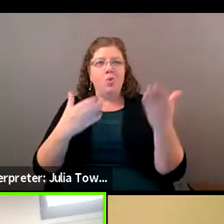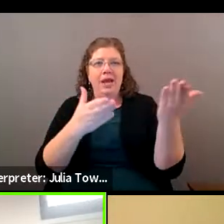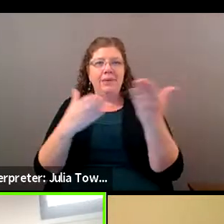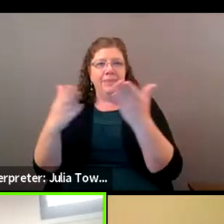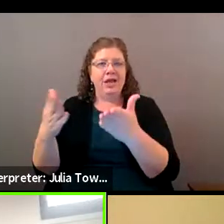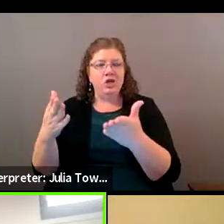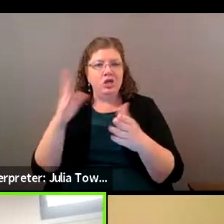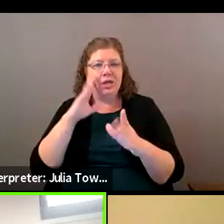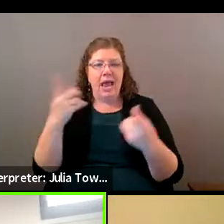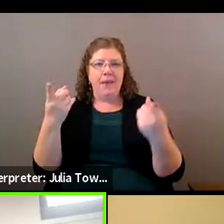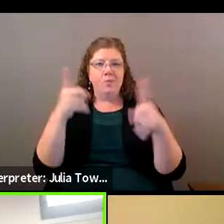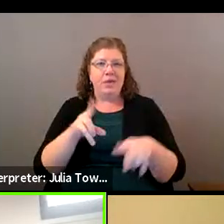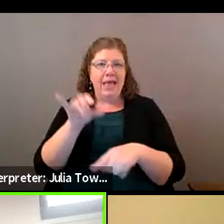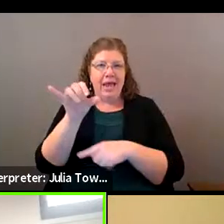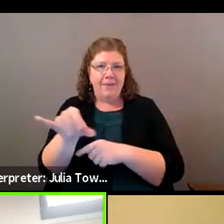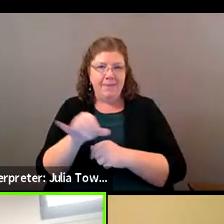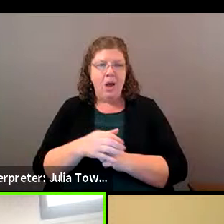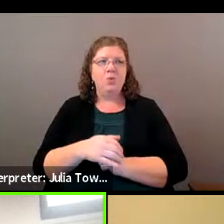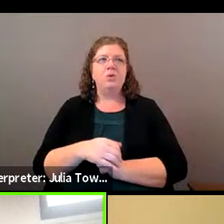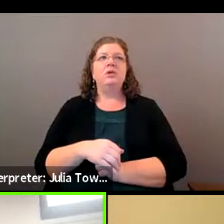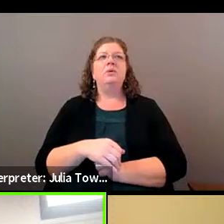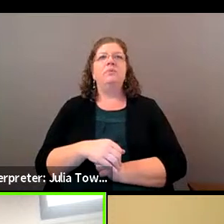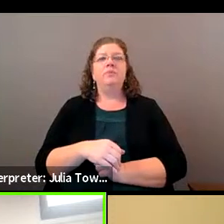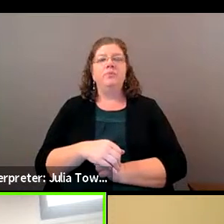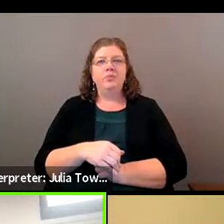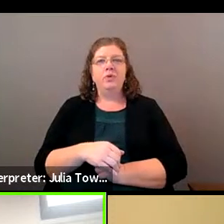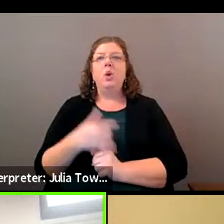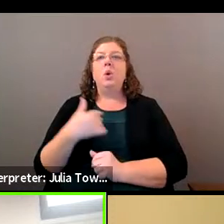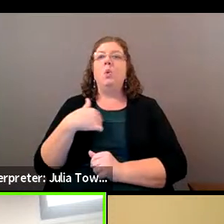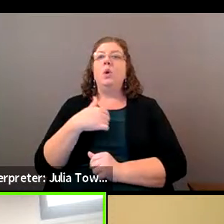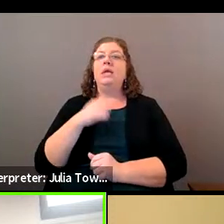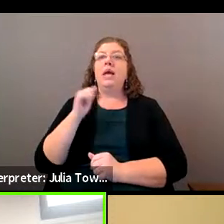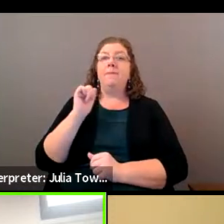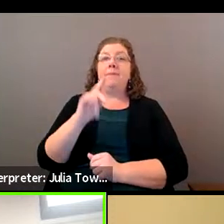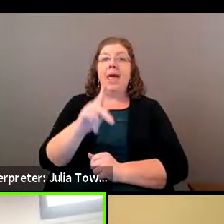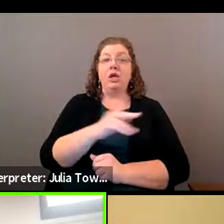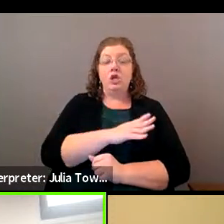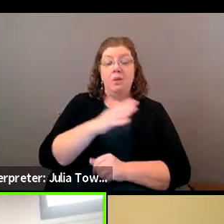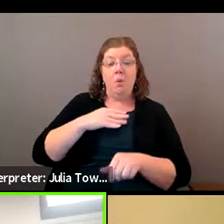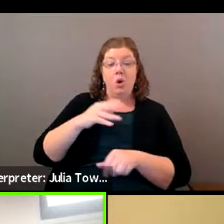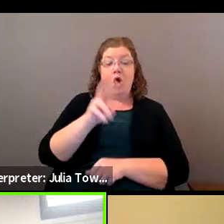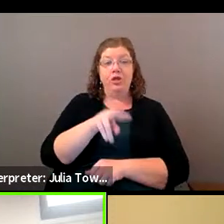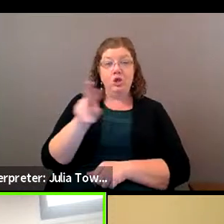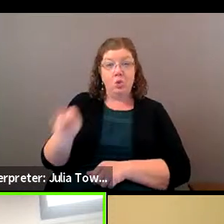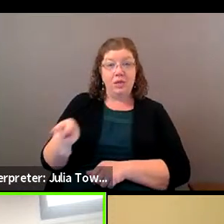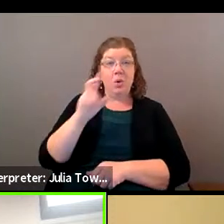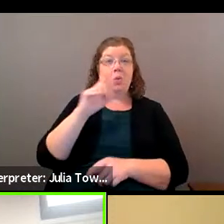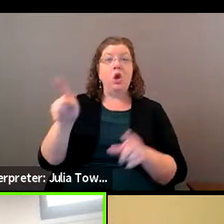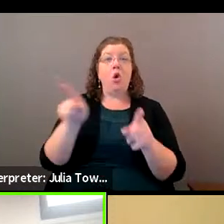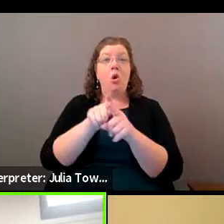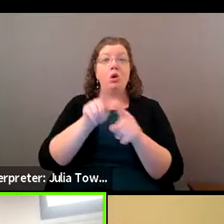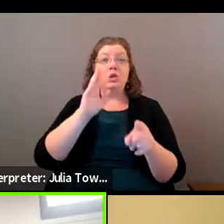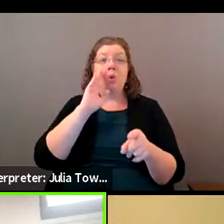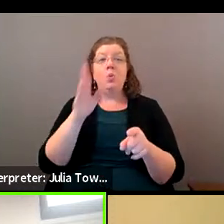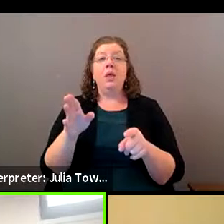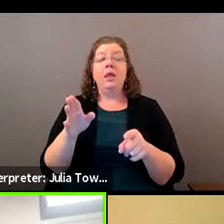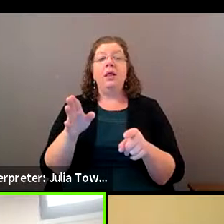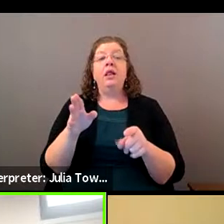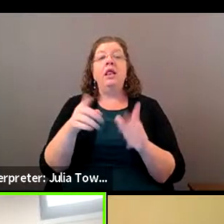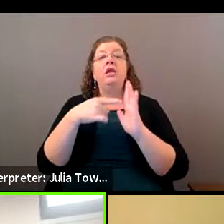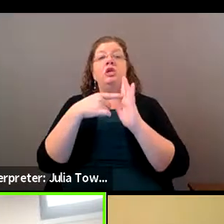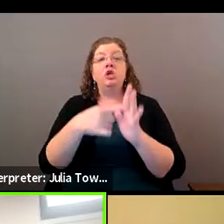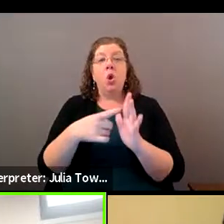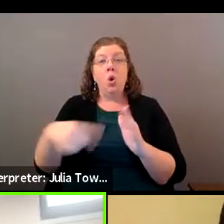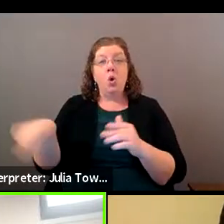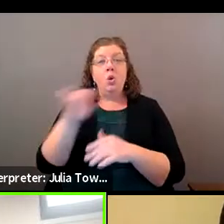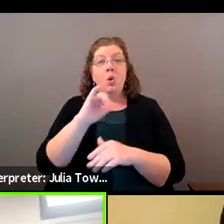that about. When we do come back to the board on the 22nd, we will be also showing you